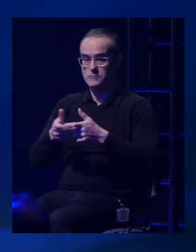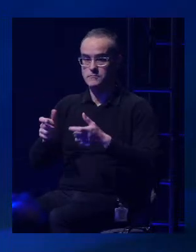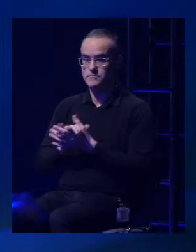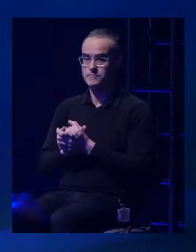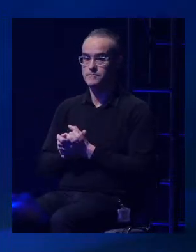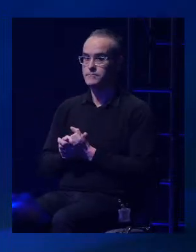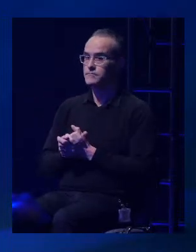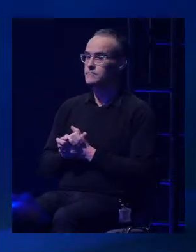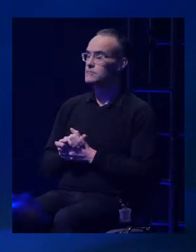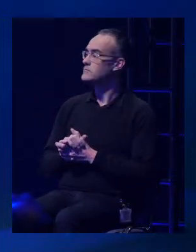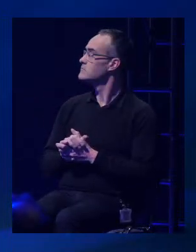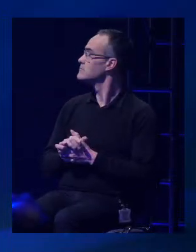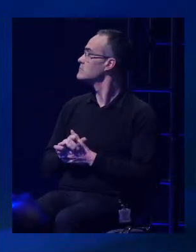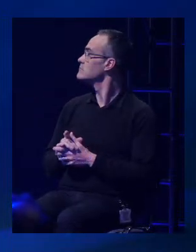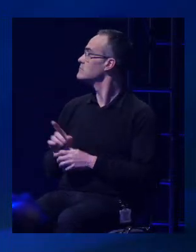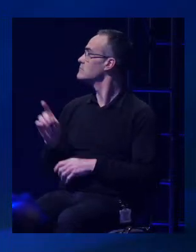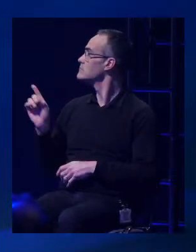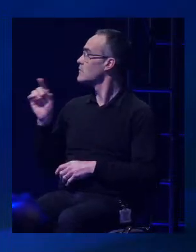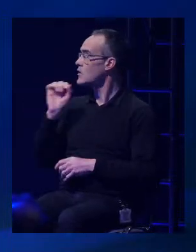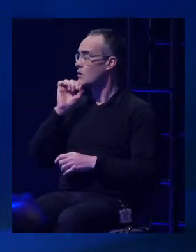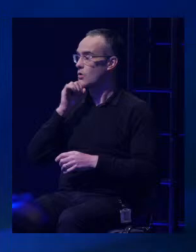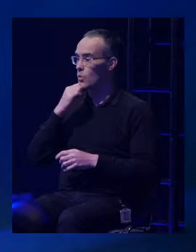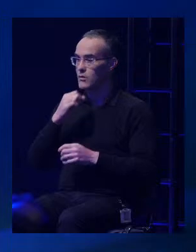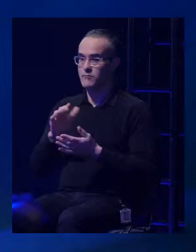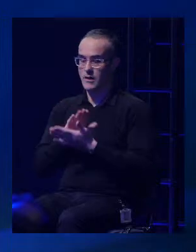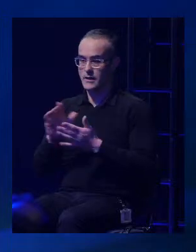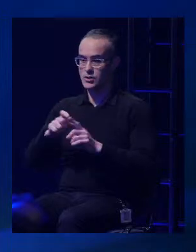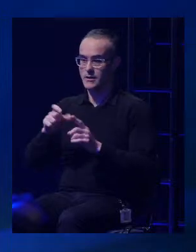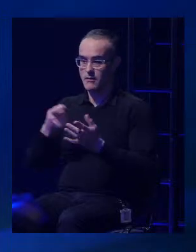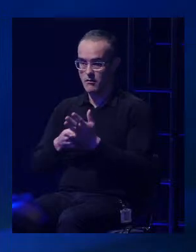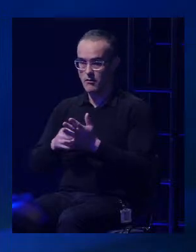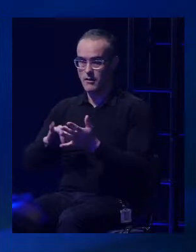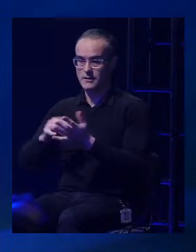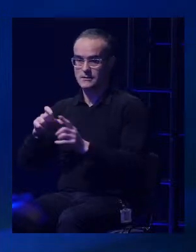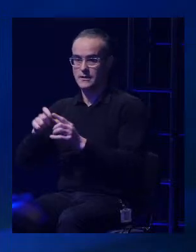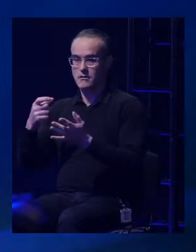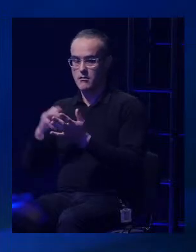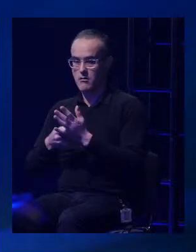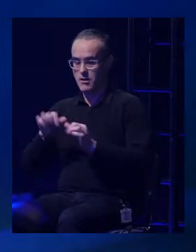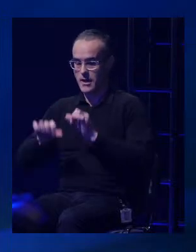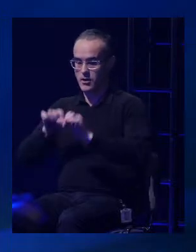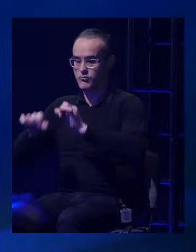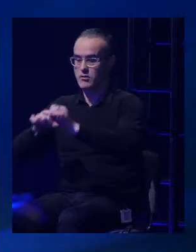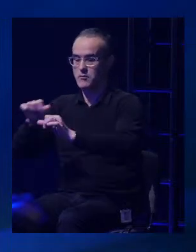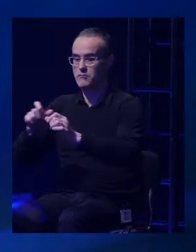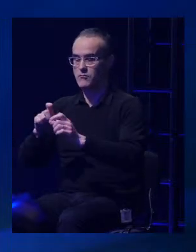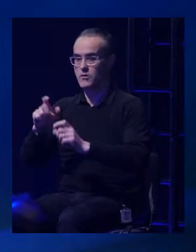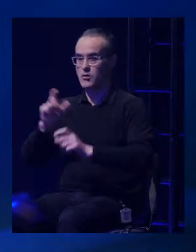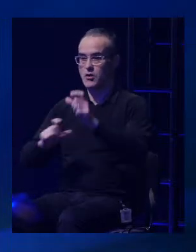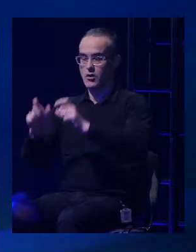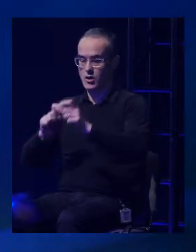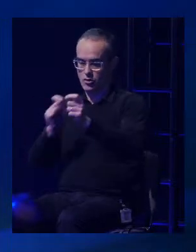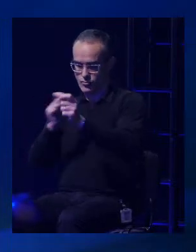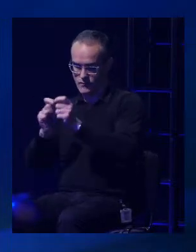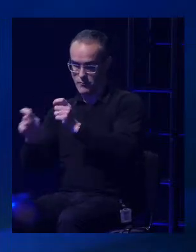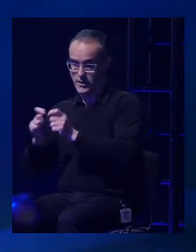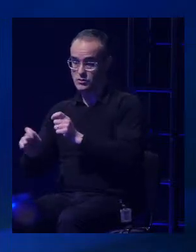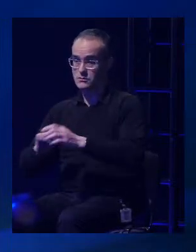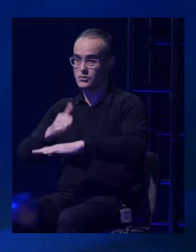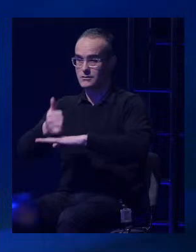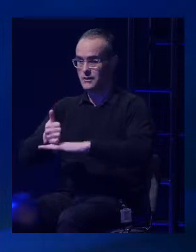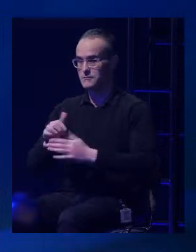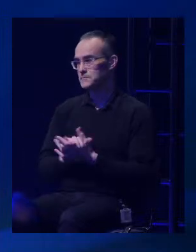So ColorBox is going to provide you inline HDR and SDR algorithmic and look color transformations on set.